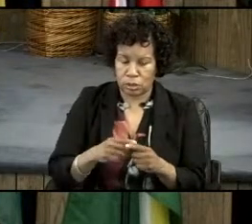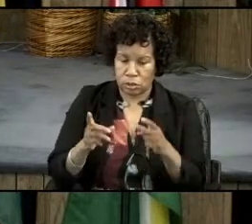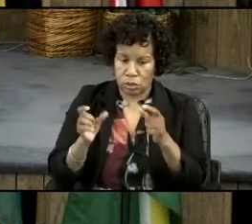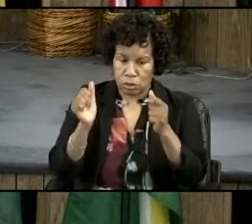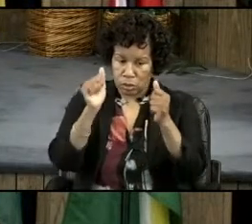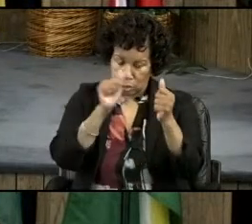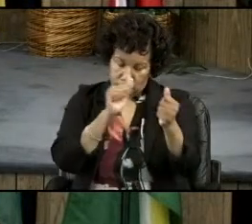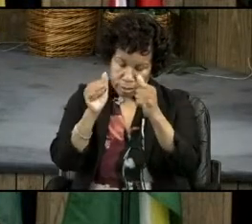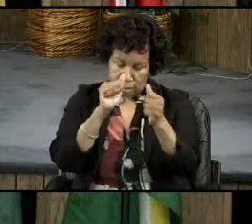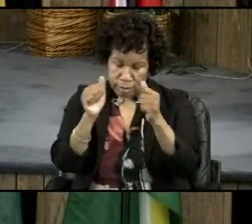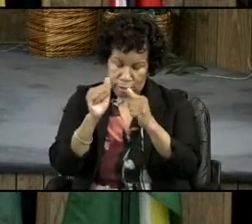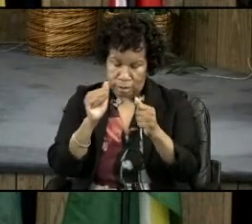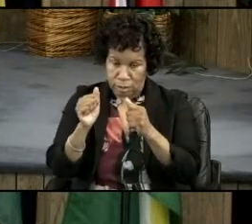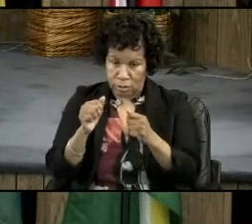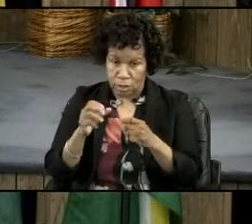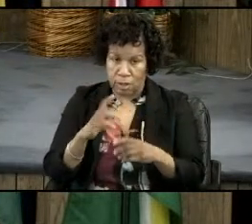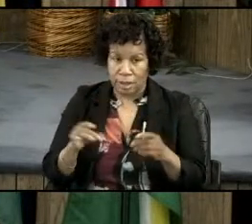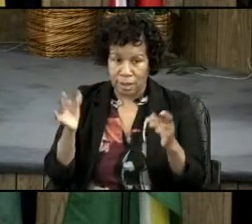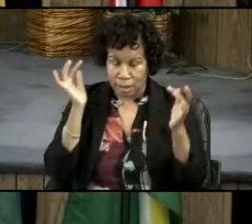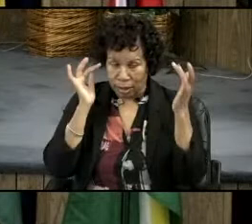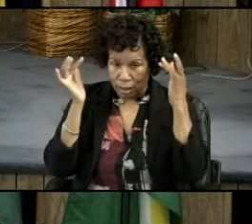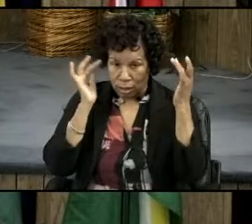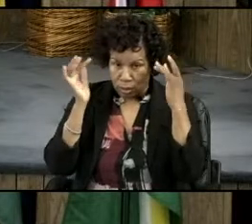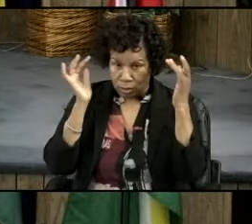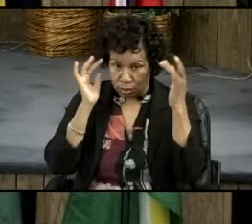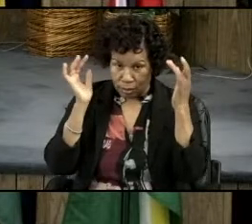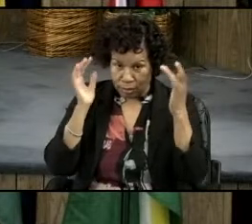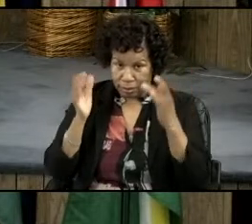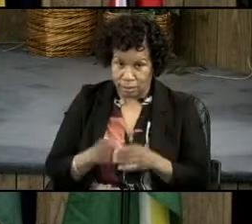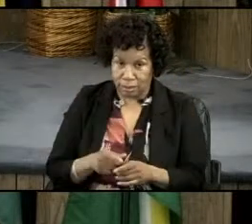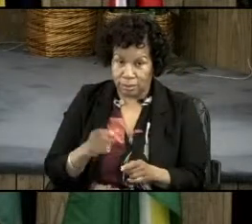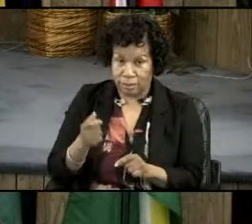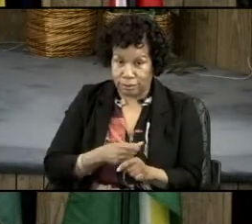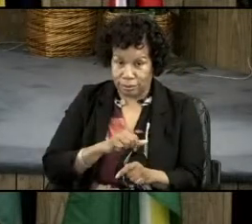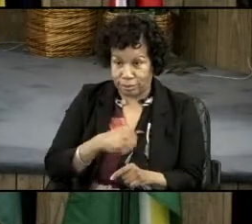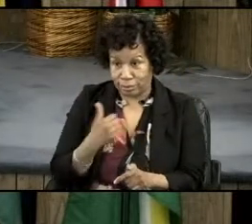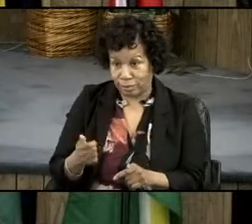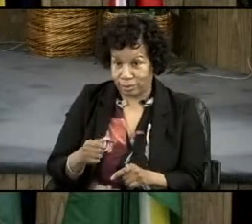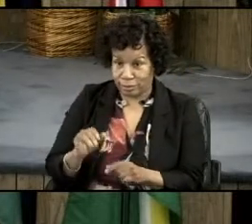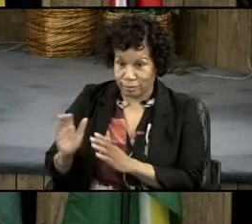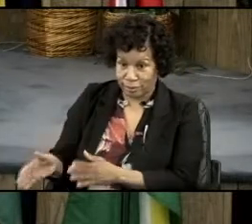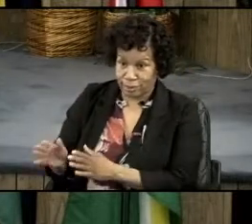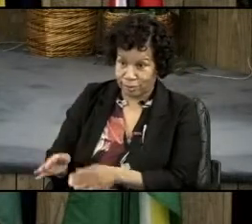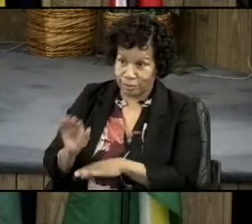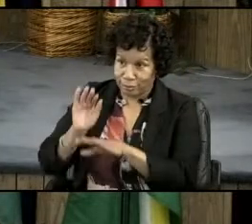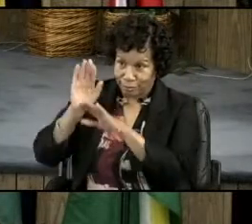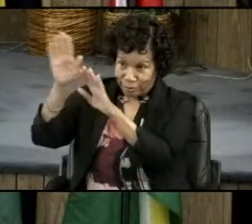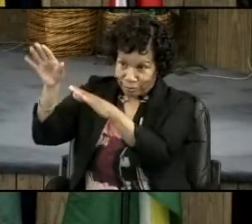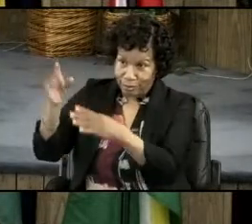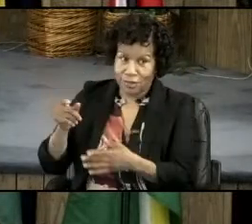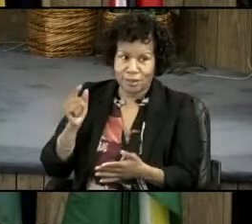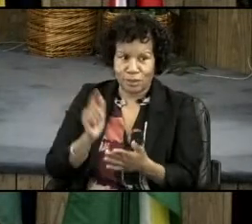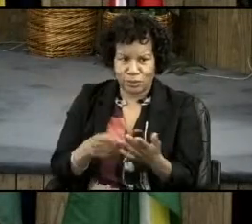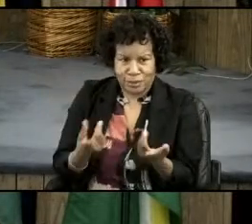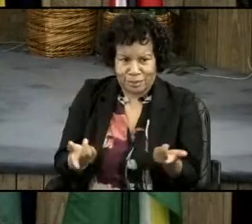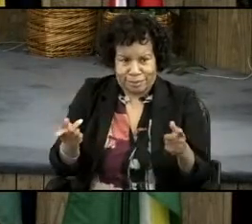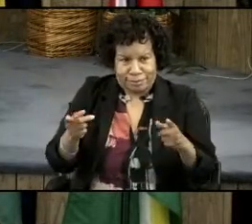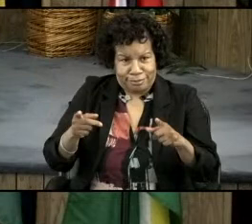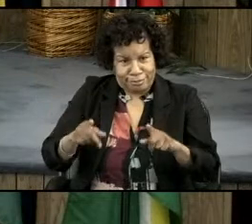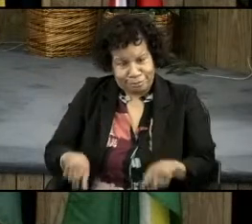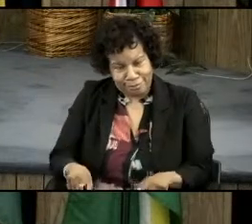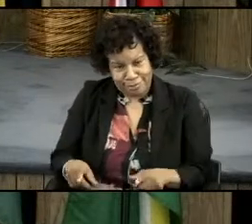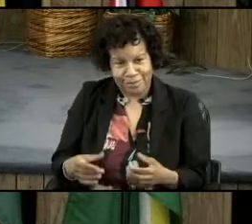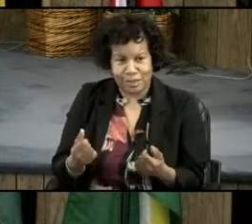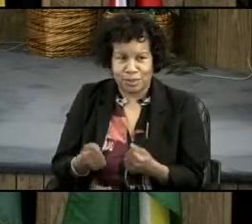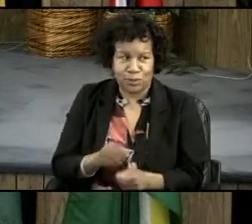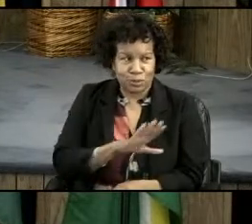brothers and he hears Goliath from the other side of the hill. What's going on with you Adventists up in there?